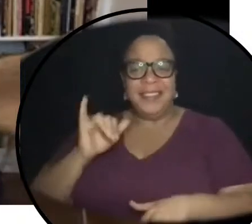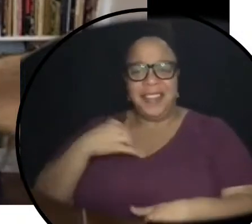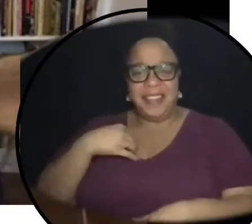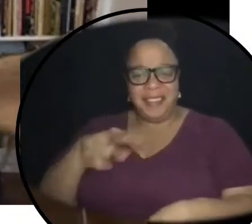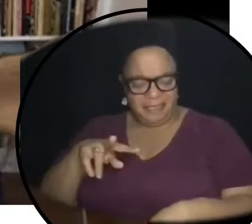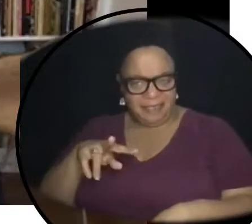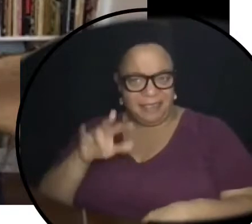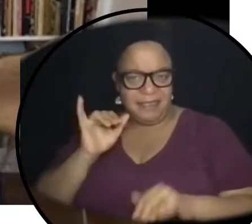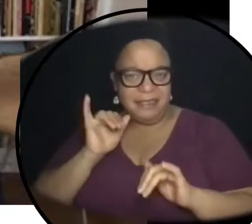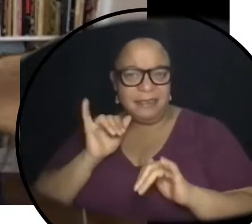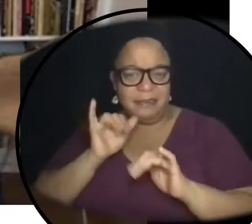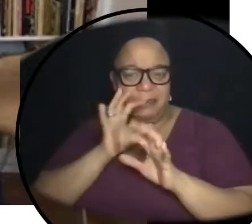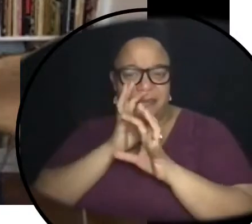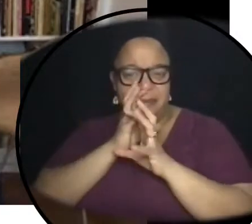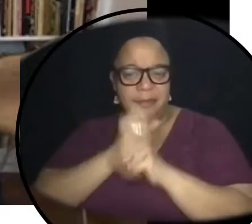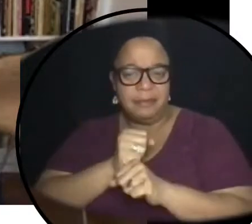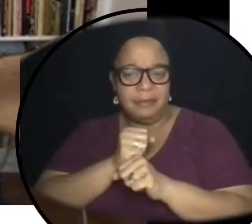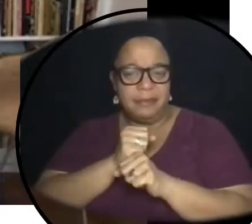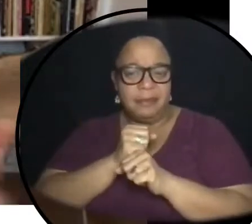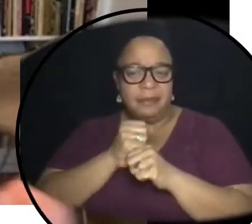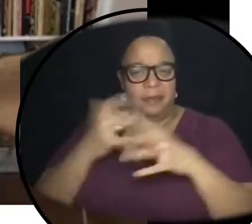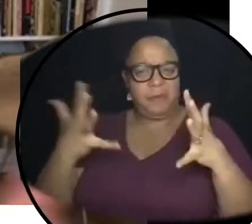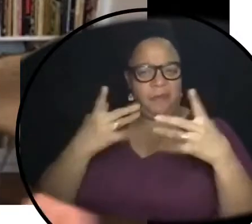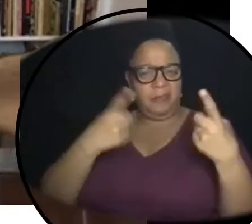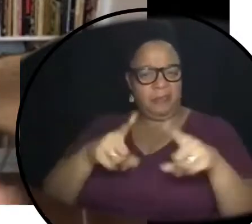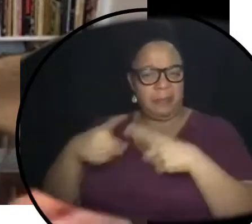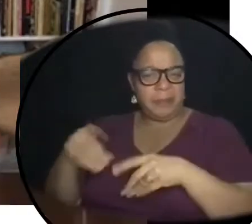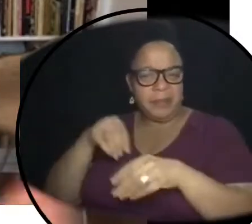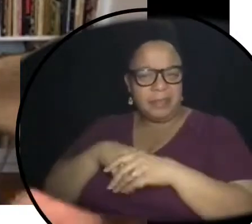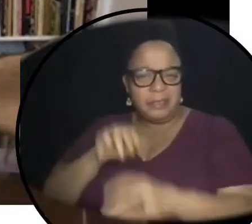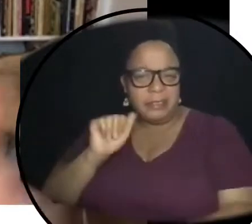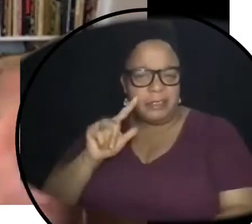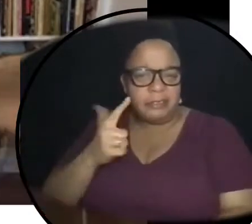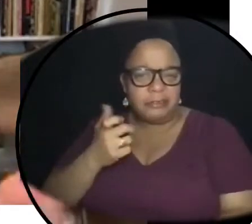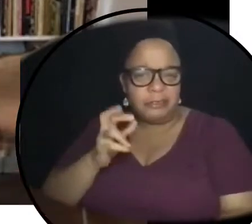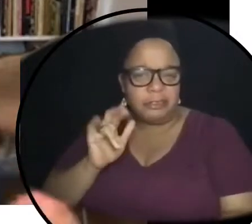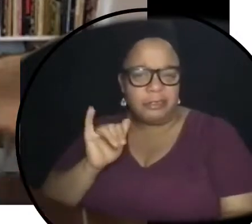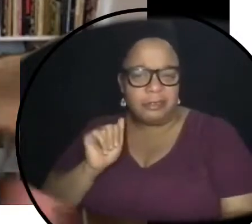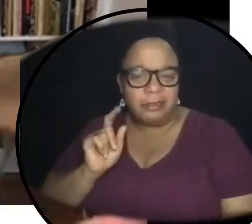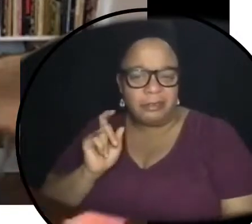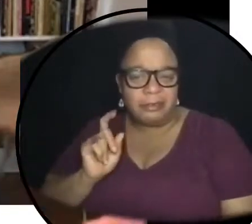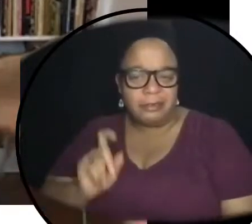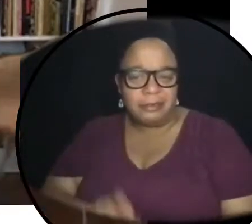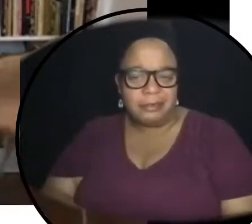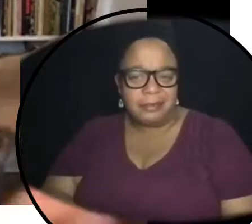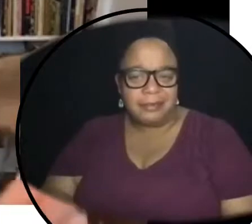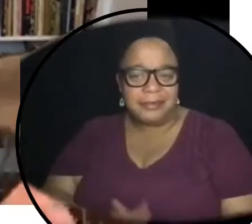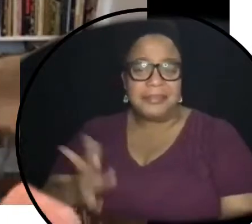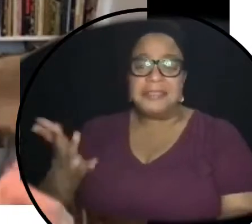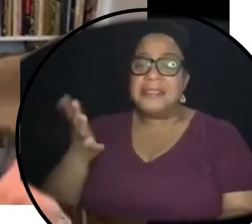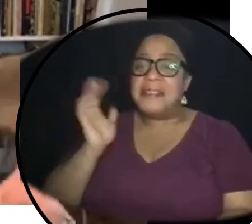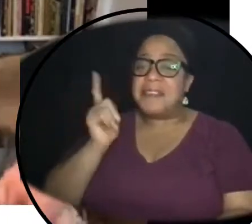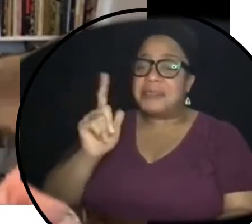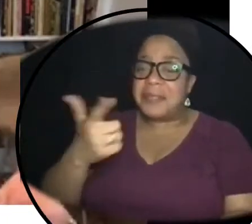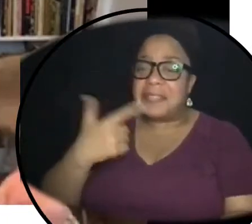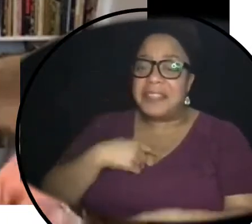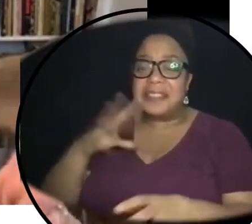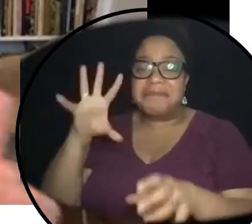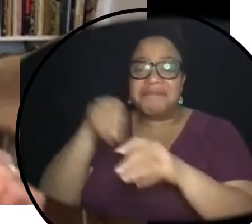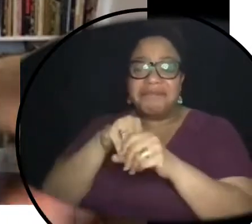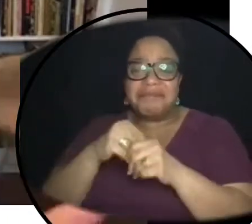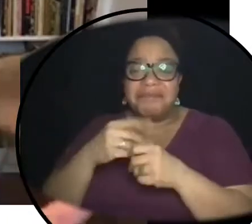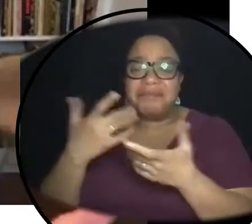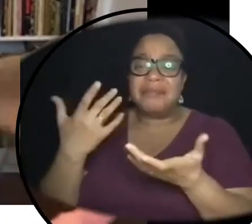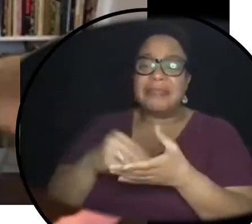I realized that although I did not find freedom, I didn't find freedom in the North, I didn't find freedom